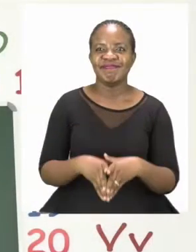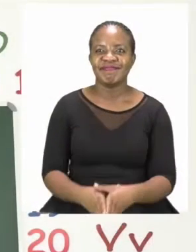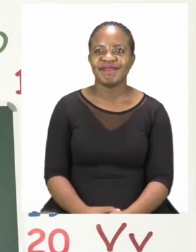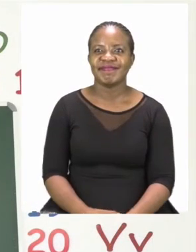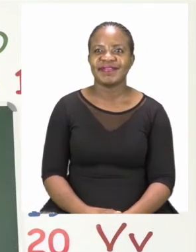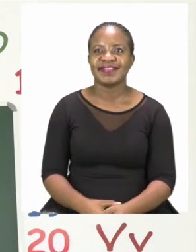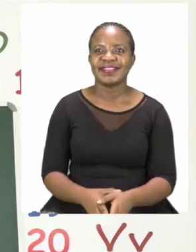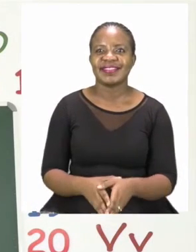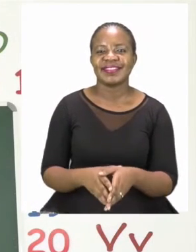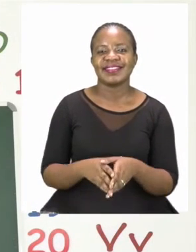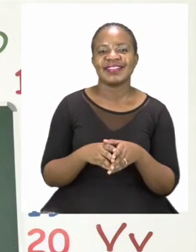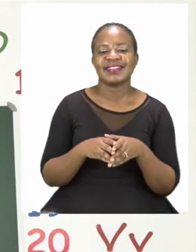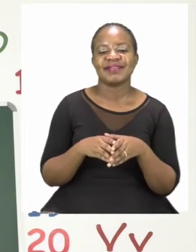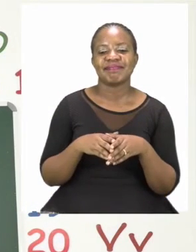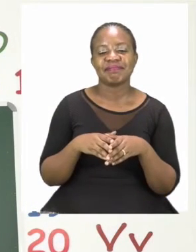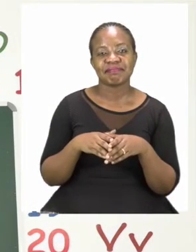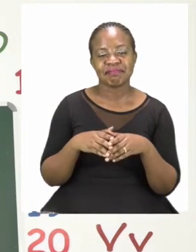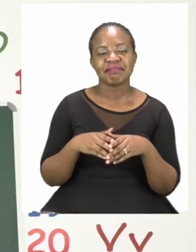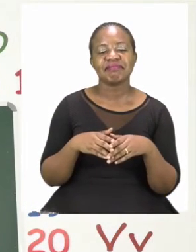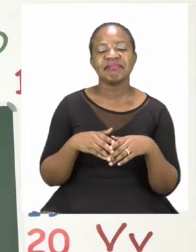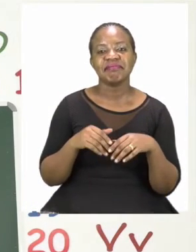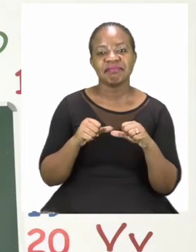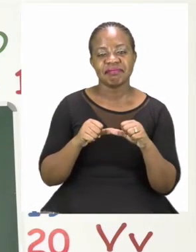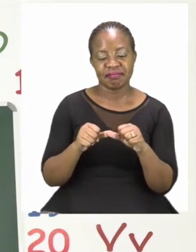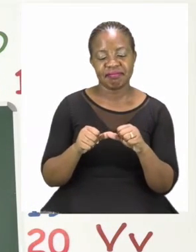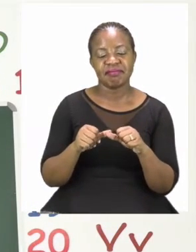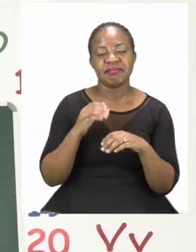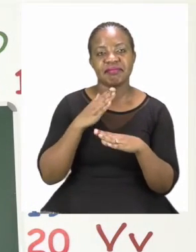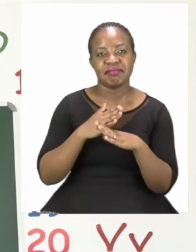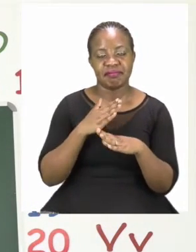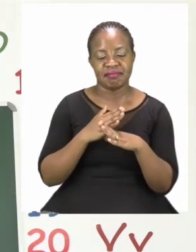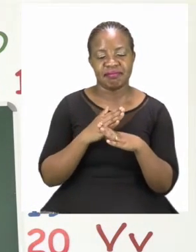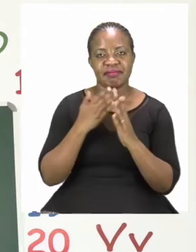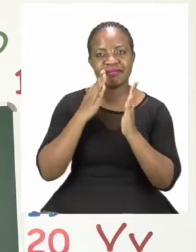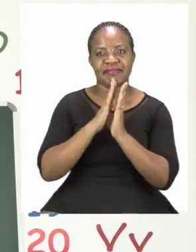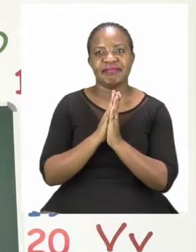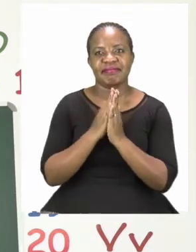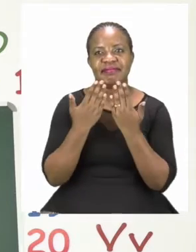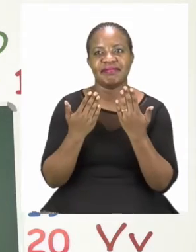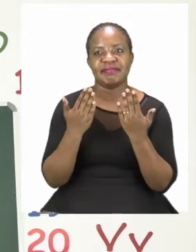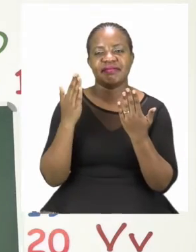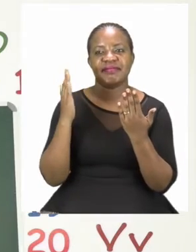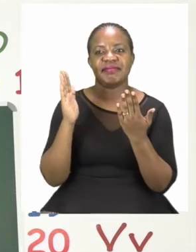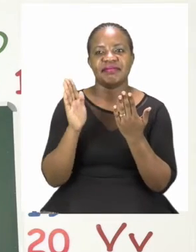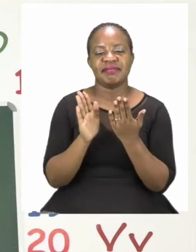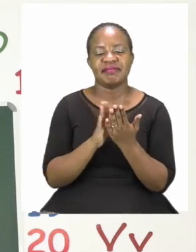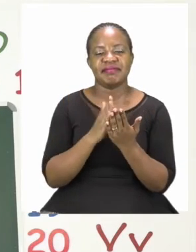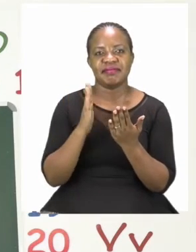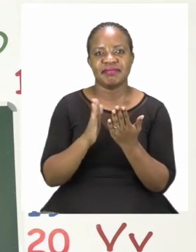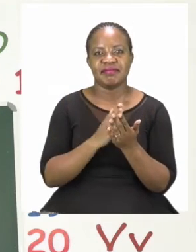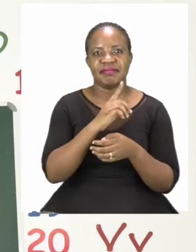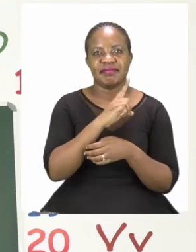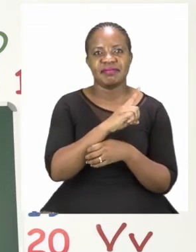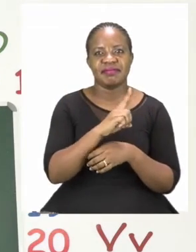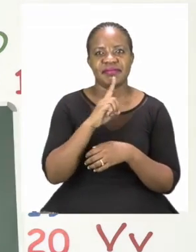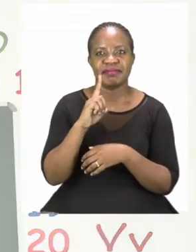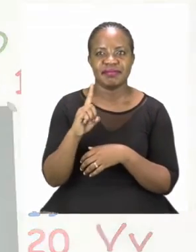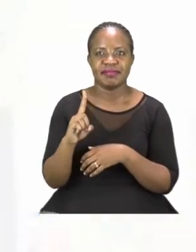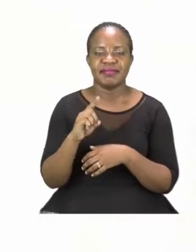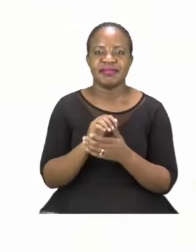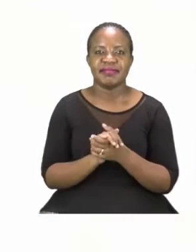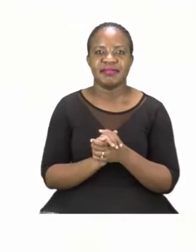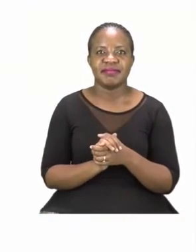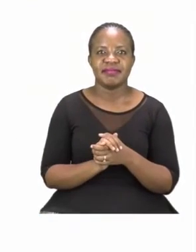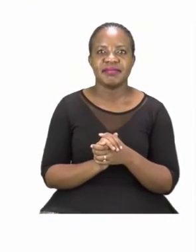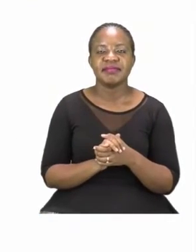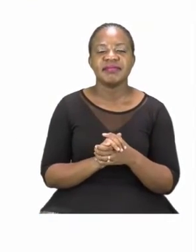For our next exercise, boys and girls, let us now turn to page 11. On